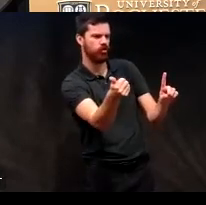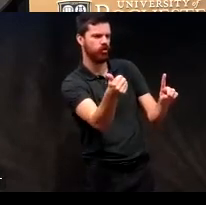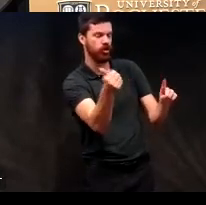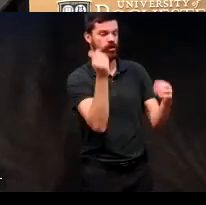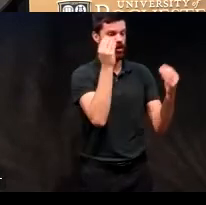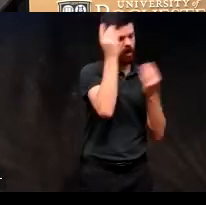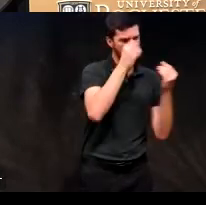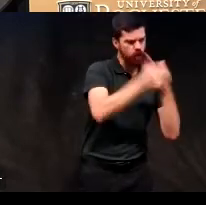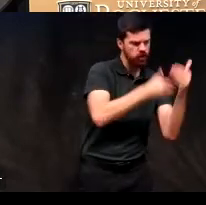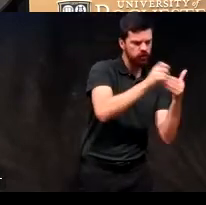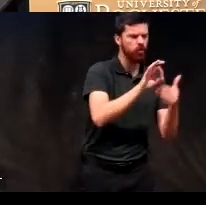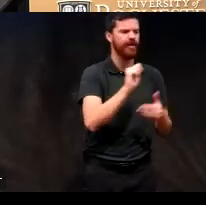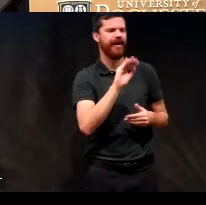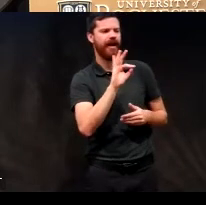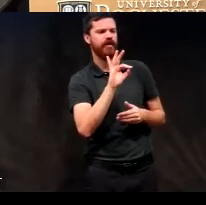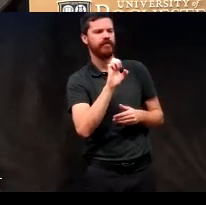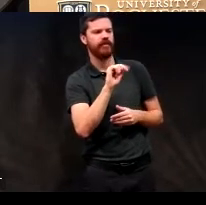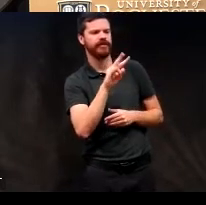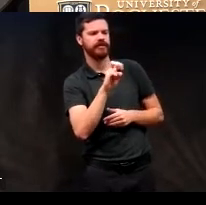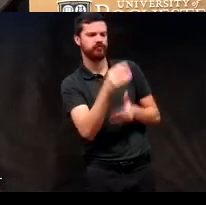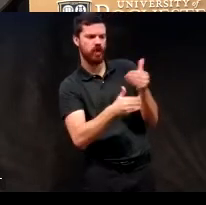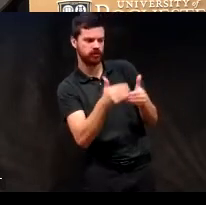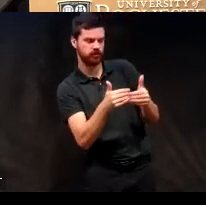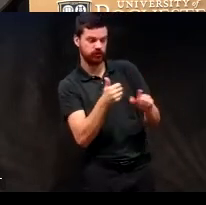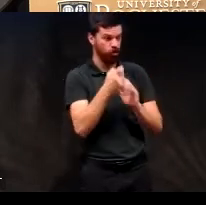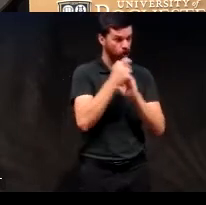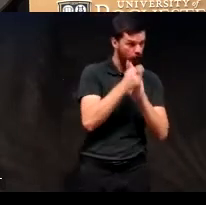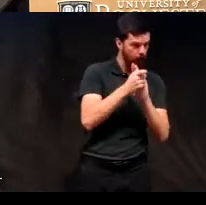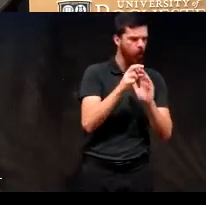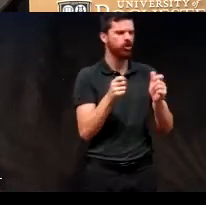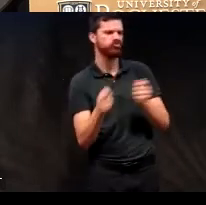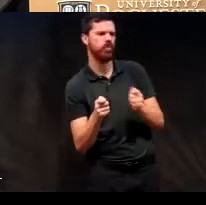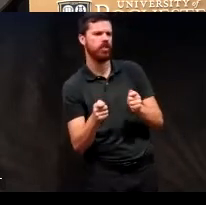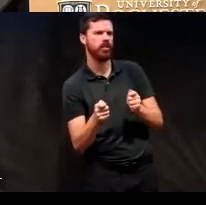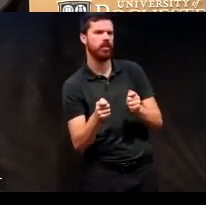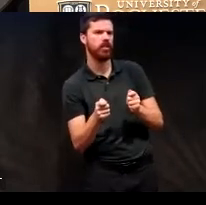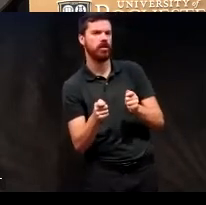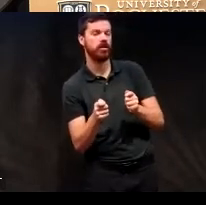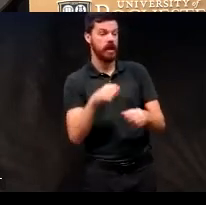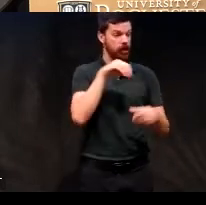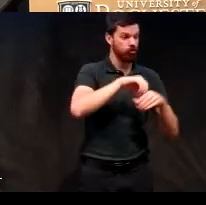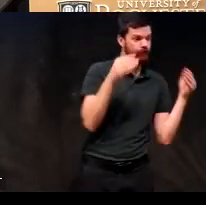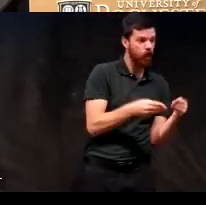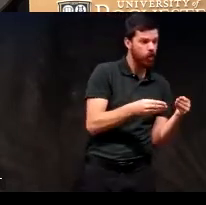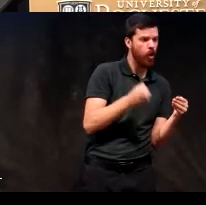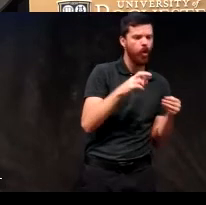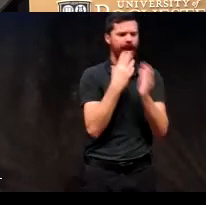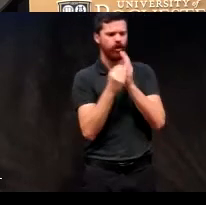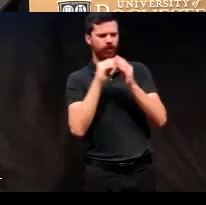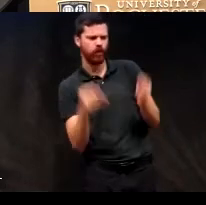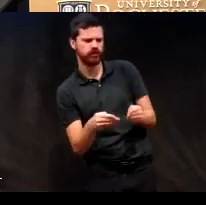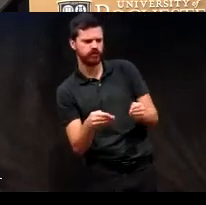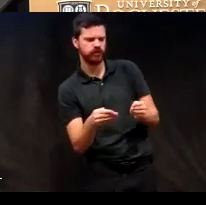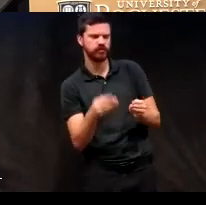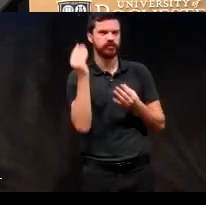cognitive processes or affective processes? Is it automatic or controlled? Is it internally focused or externally focused? So